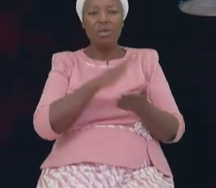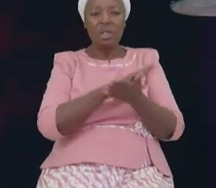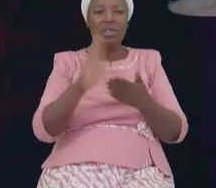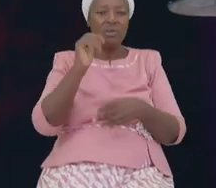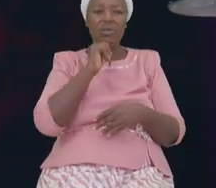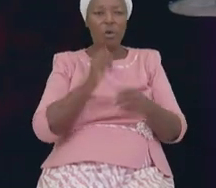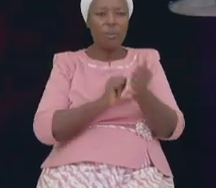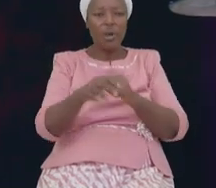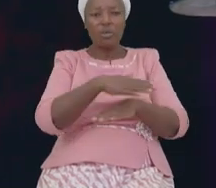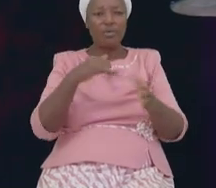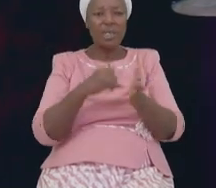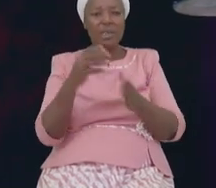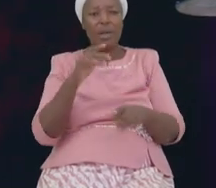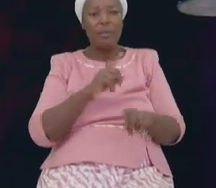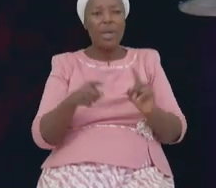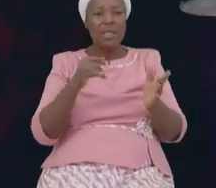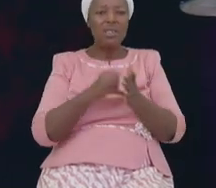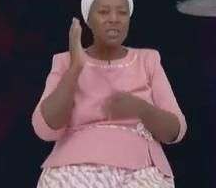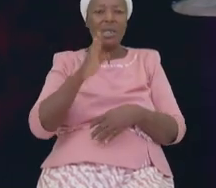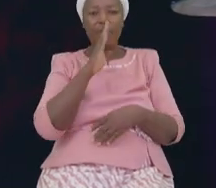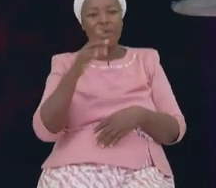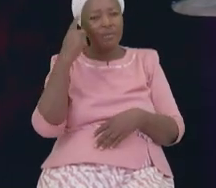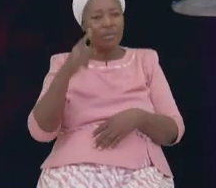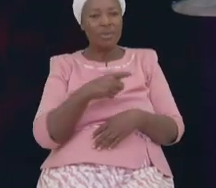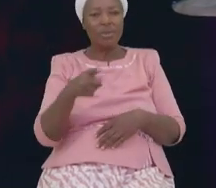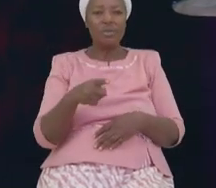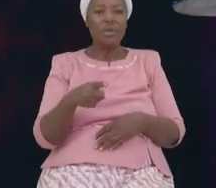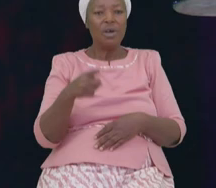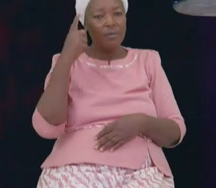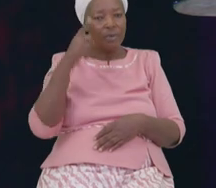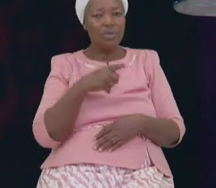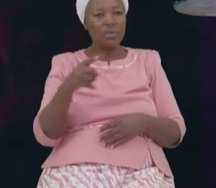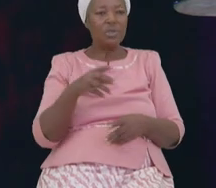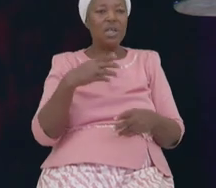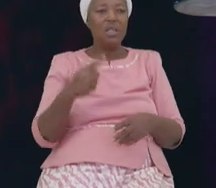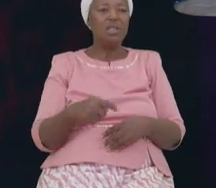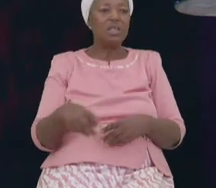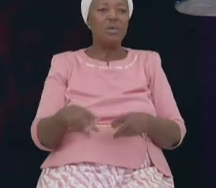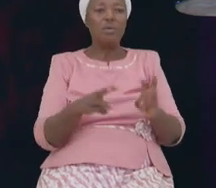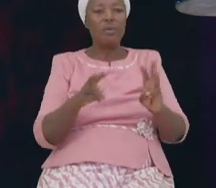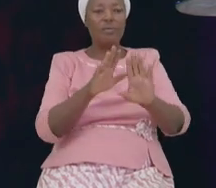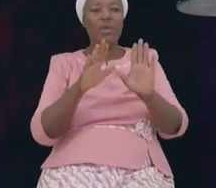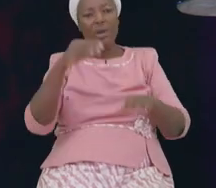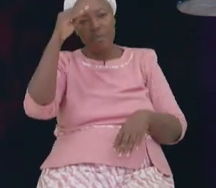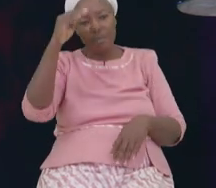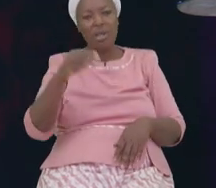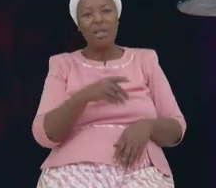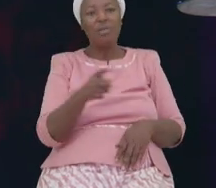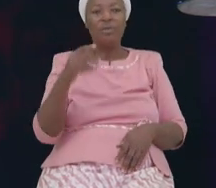shall be for those. It says, the way fearing men do fools shall not